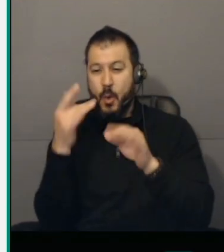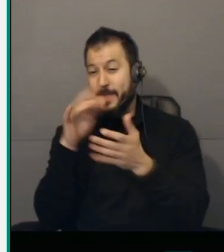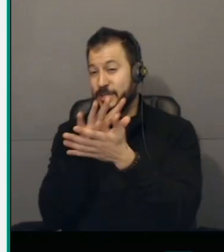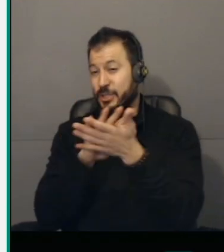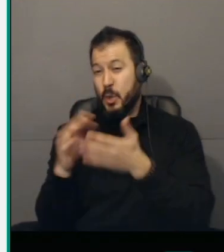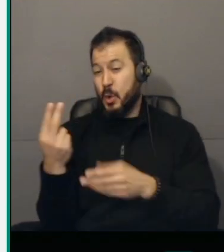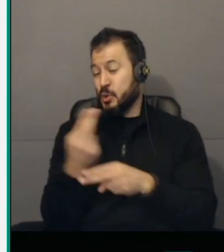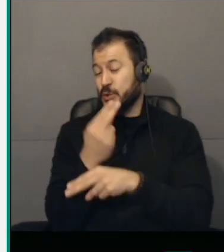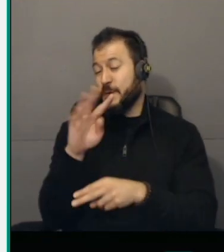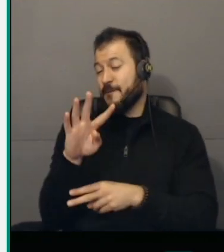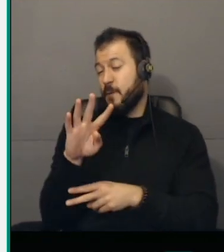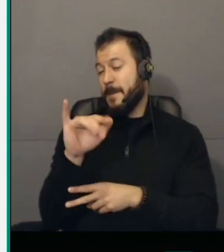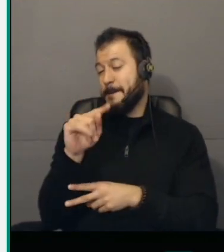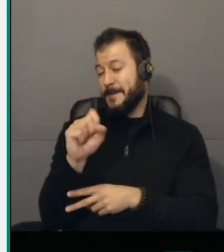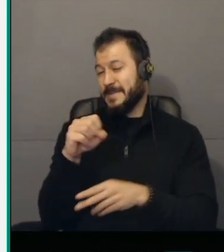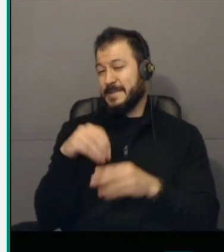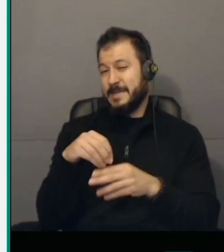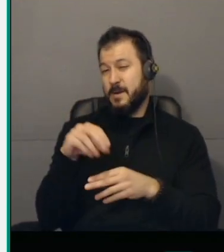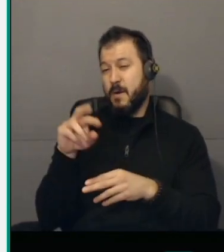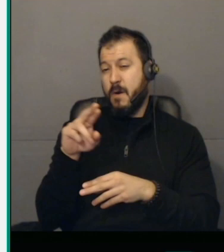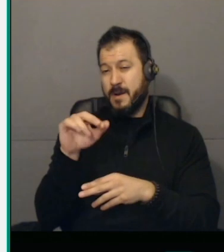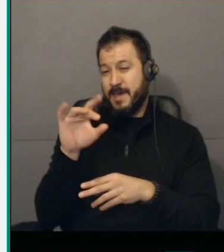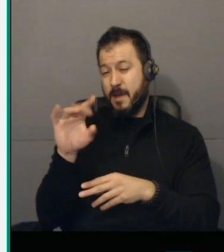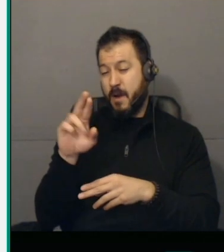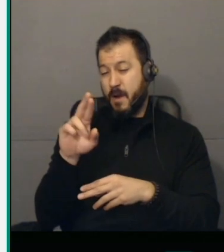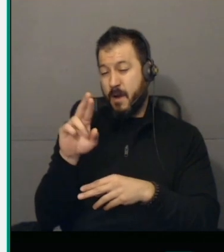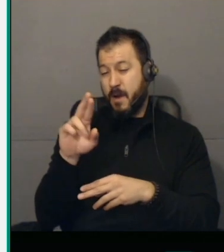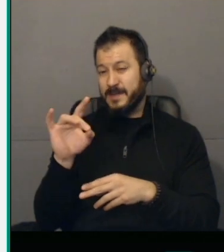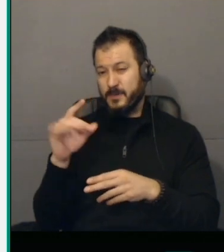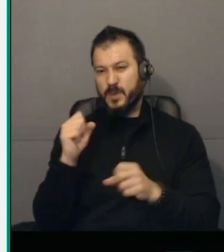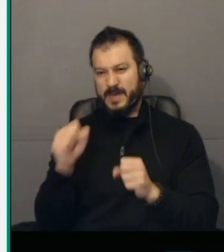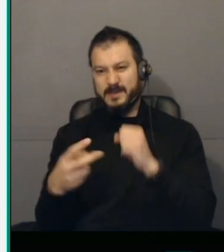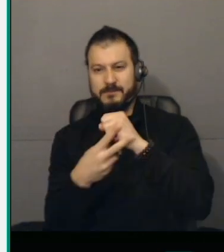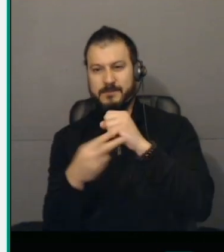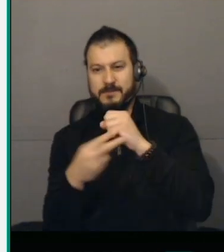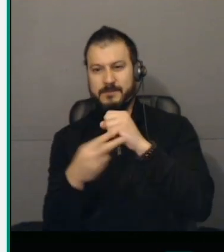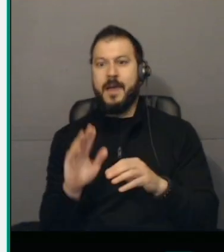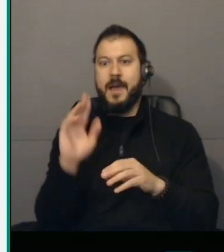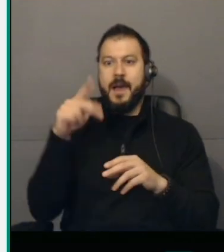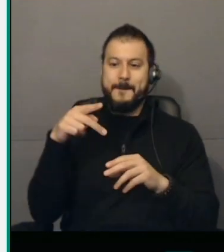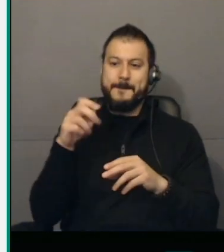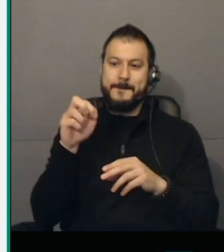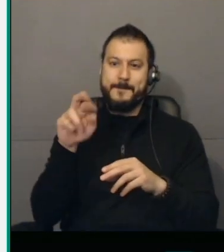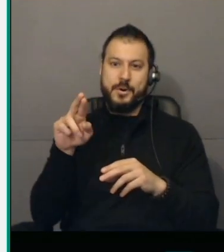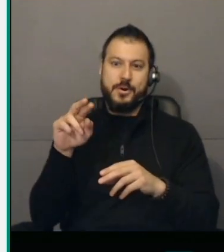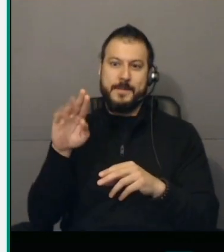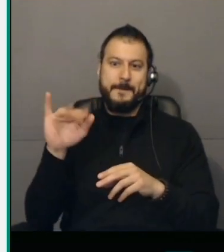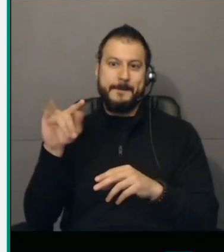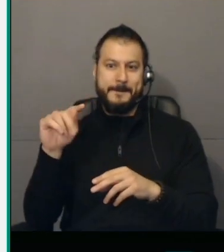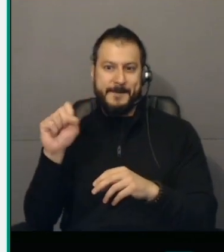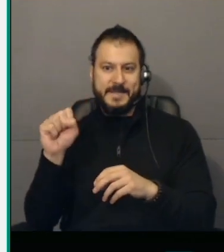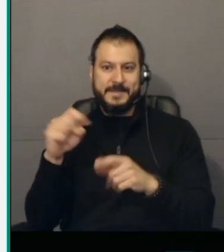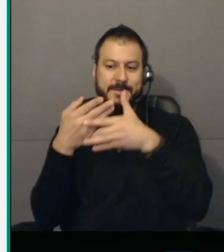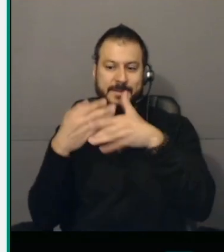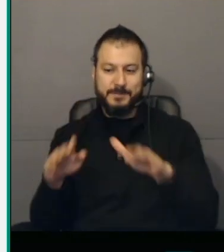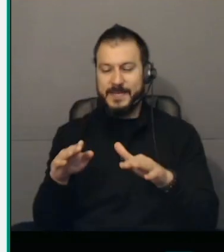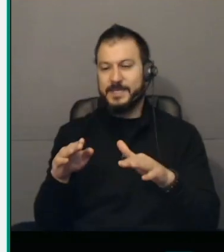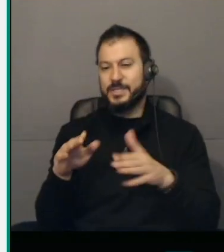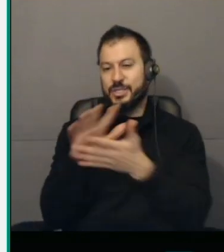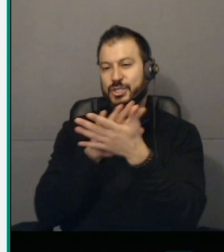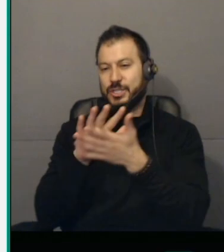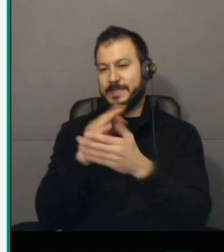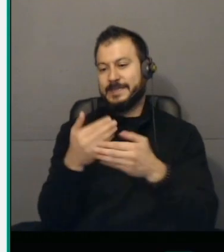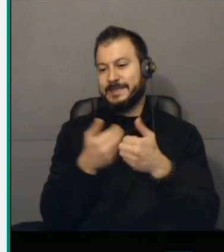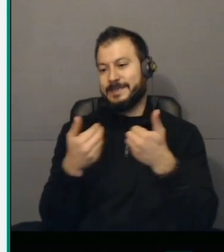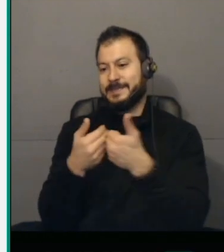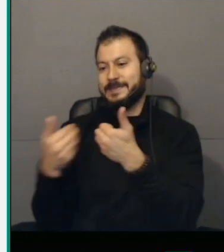only use 4 bits in an R8 texture, we can store the conservative shading rate in the upper bits of the texture, and then we split shading rates into